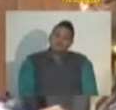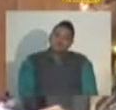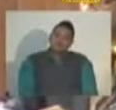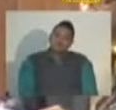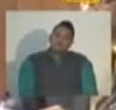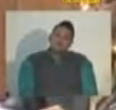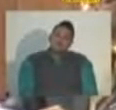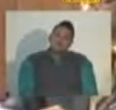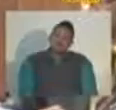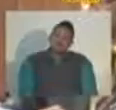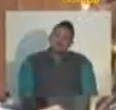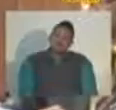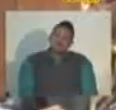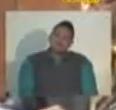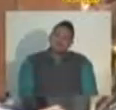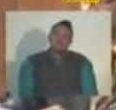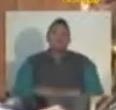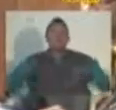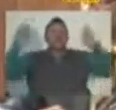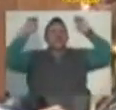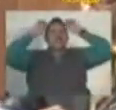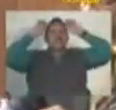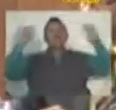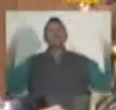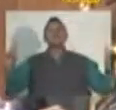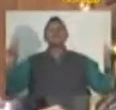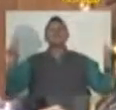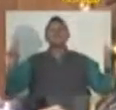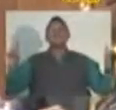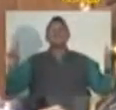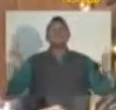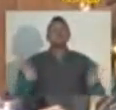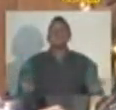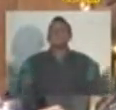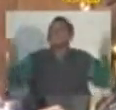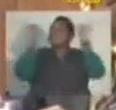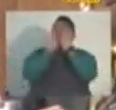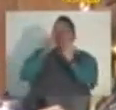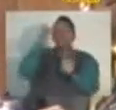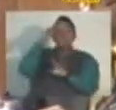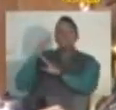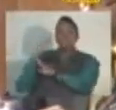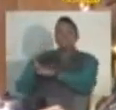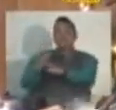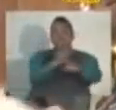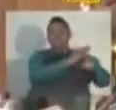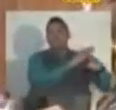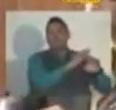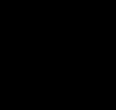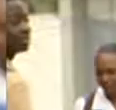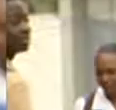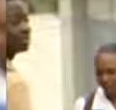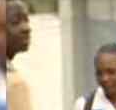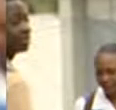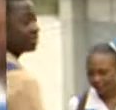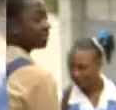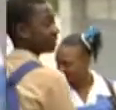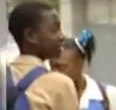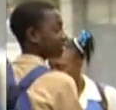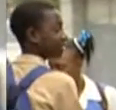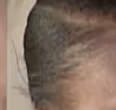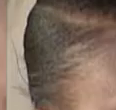education is just too important for there to be any barriers to access.